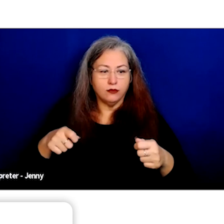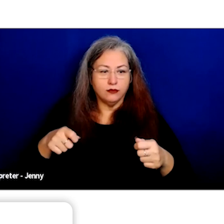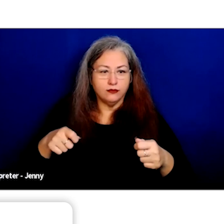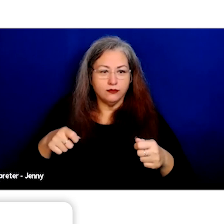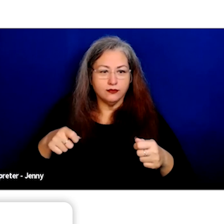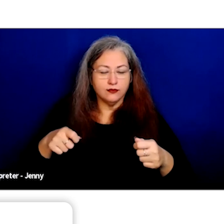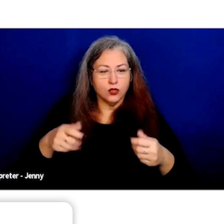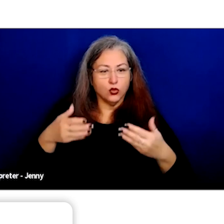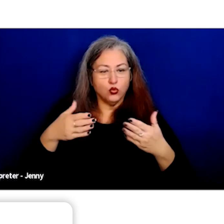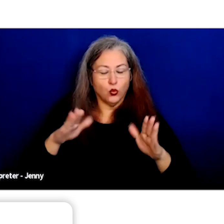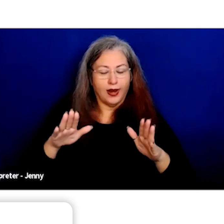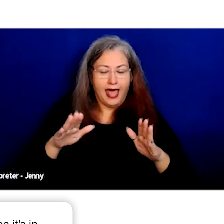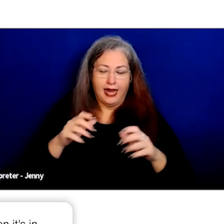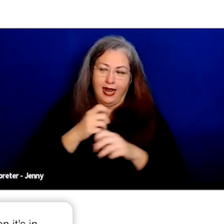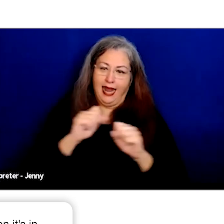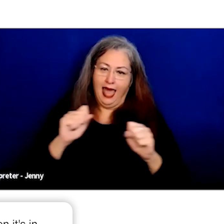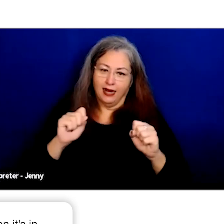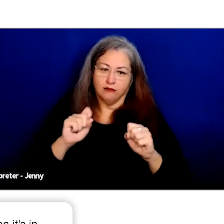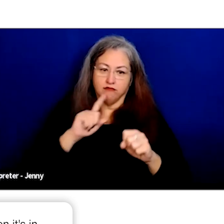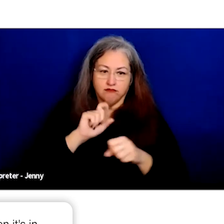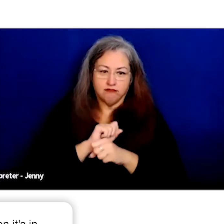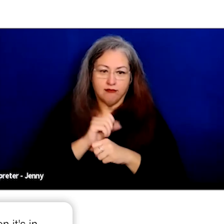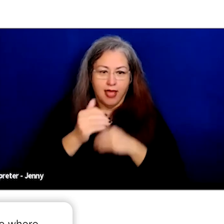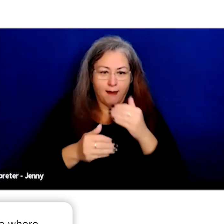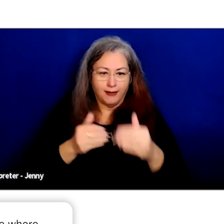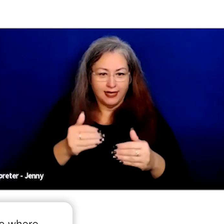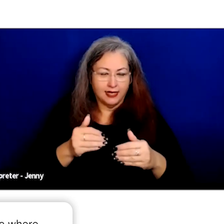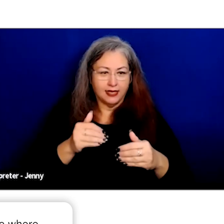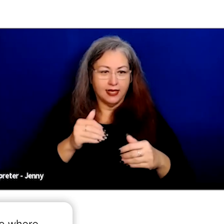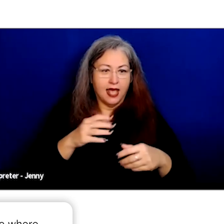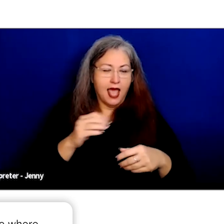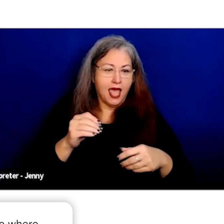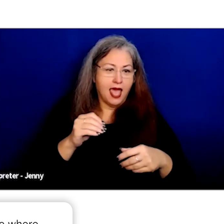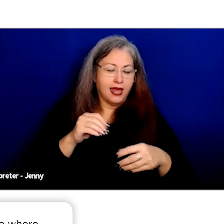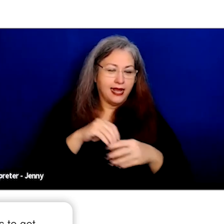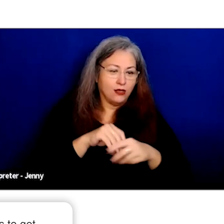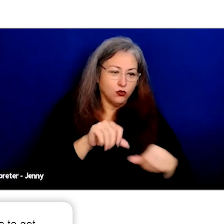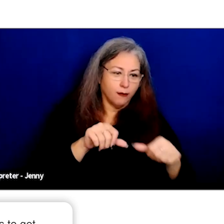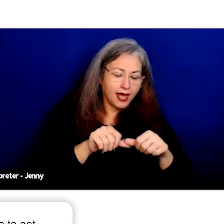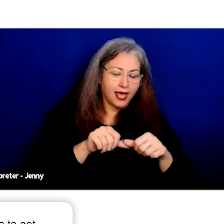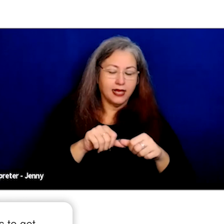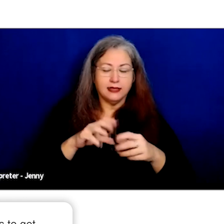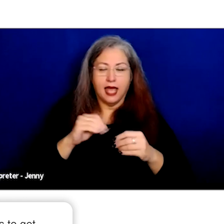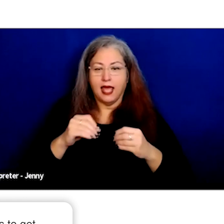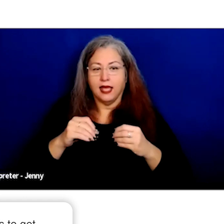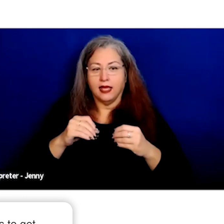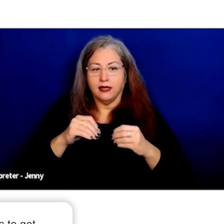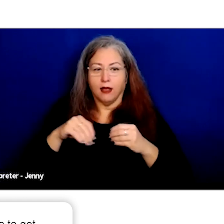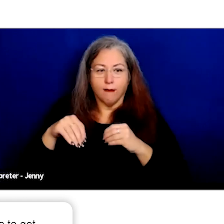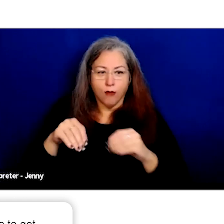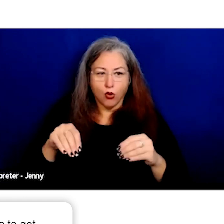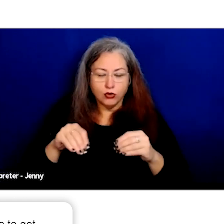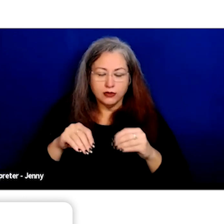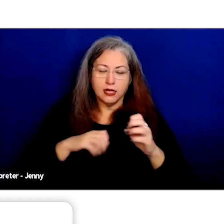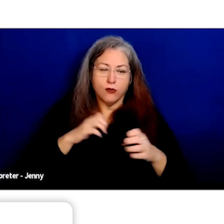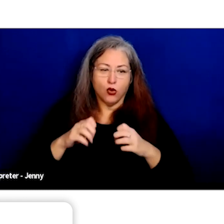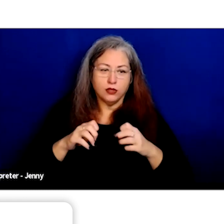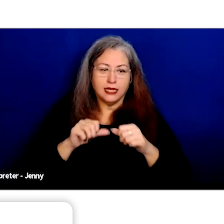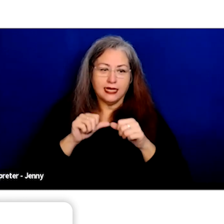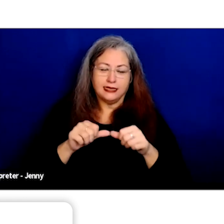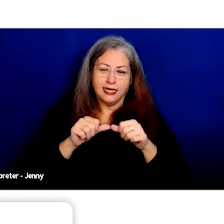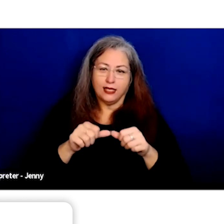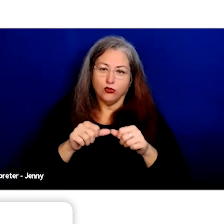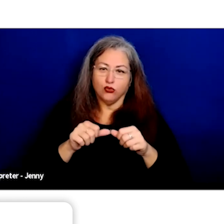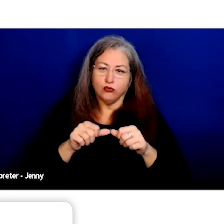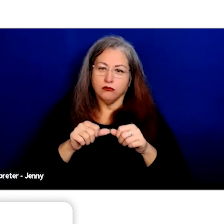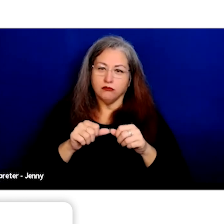let liberation be in motion, right? And then when it's in motion and we're in space where it's in motion, then it just continues to beget itself, if that makes